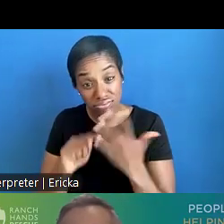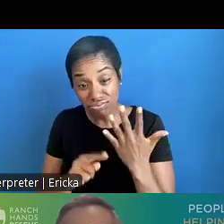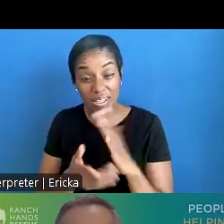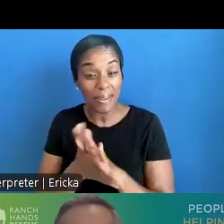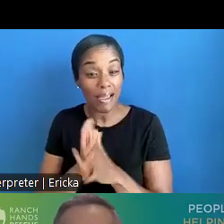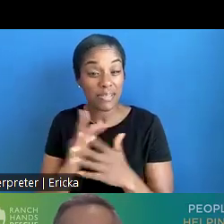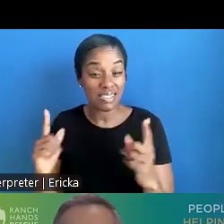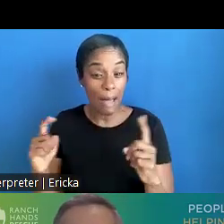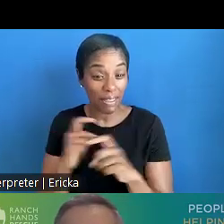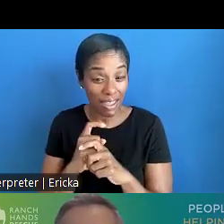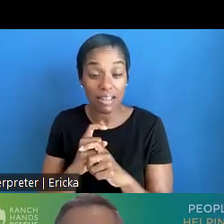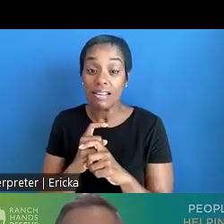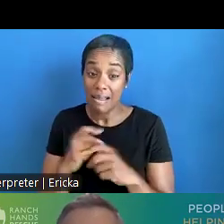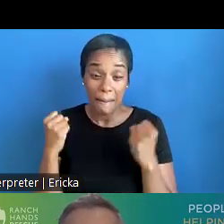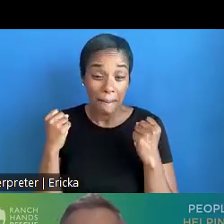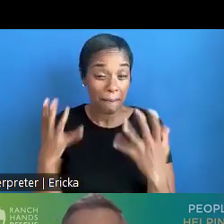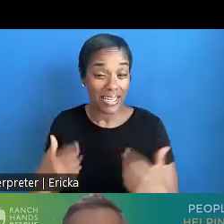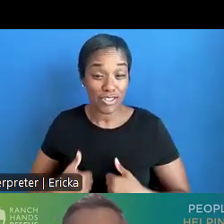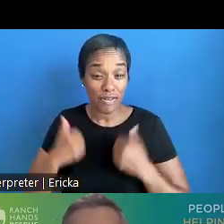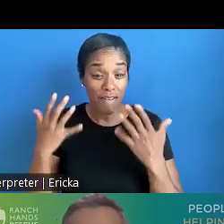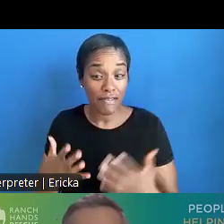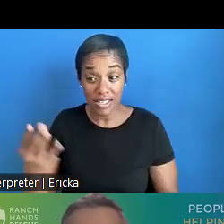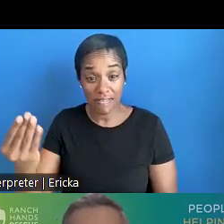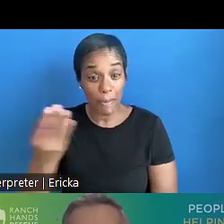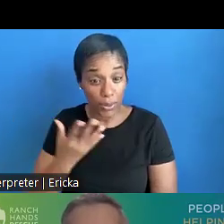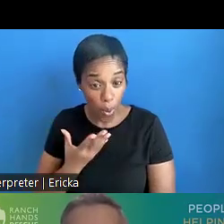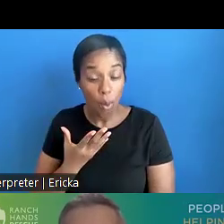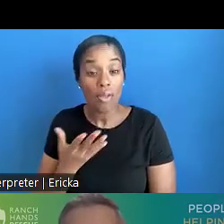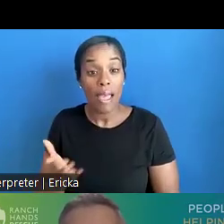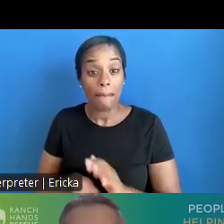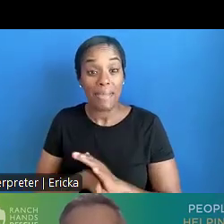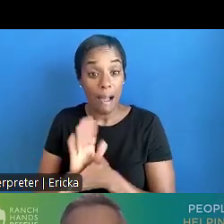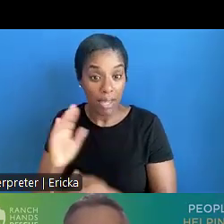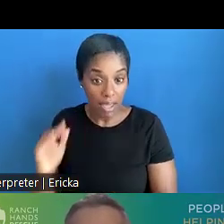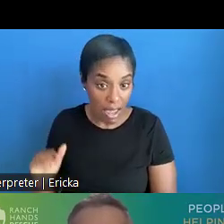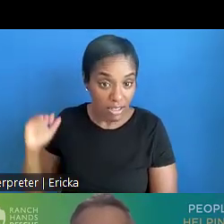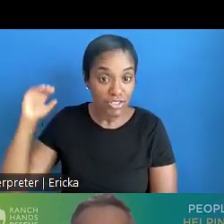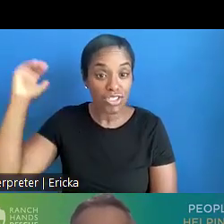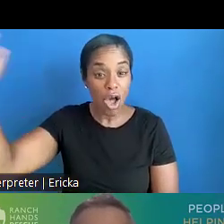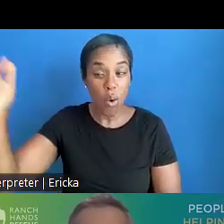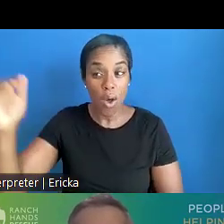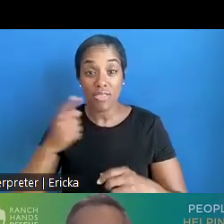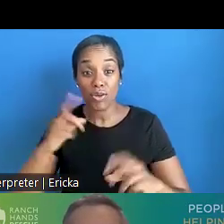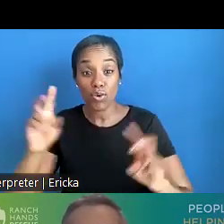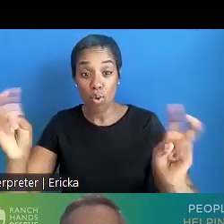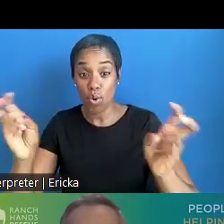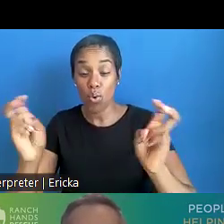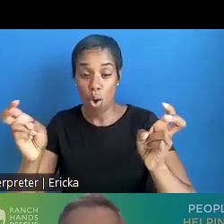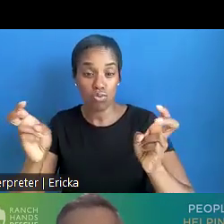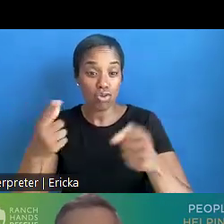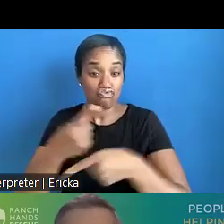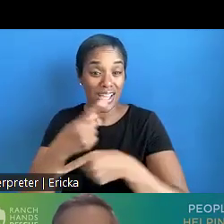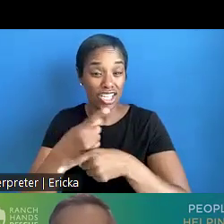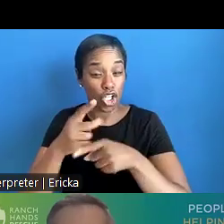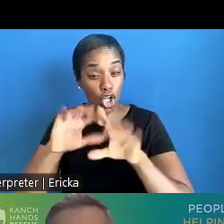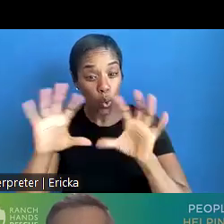number of survivors that I've worked with that have said becoming an adult in the quote unquote regular world is scarier